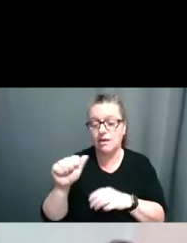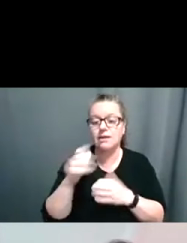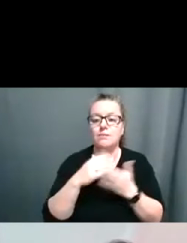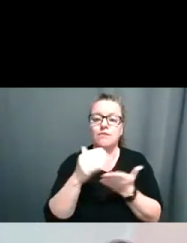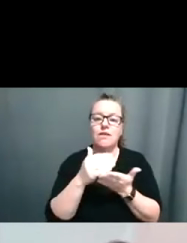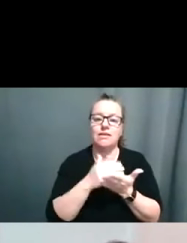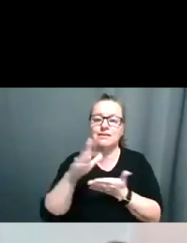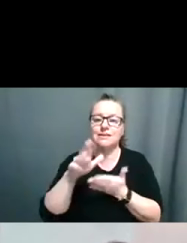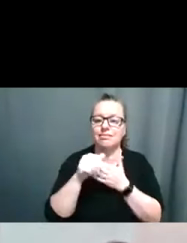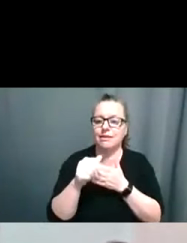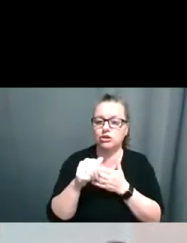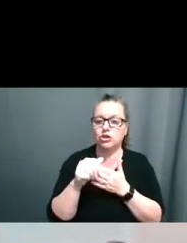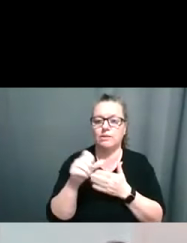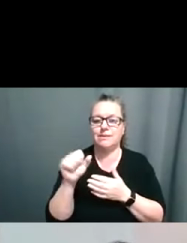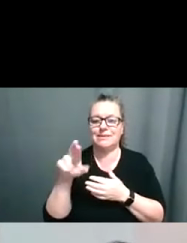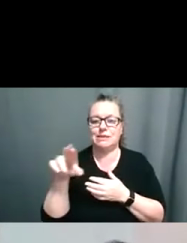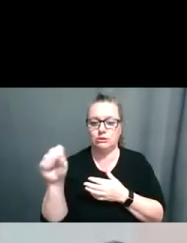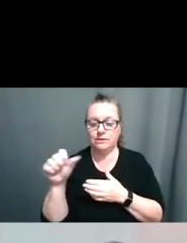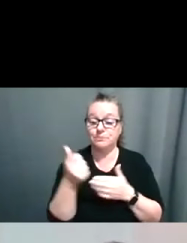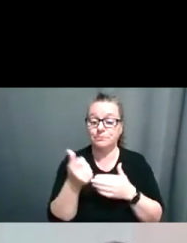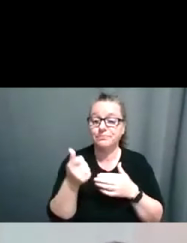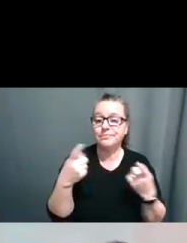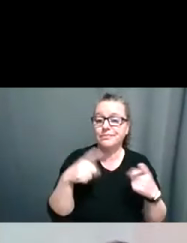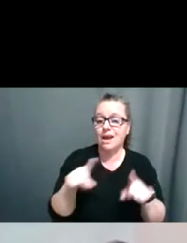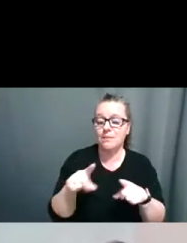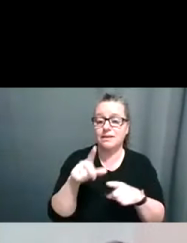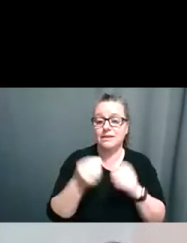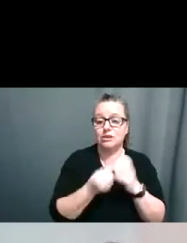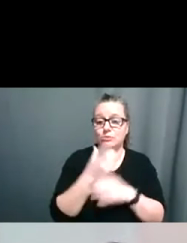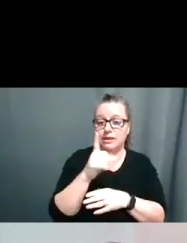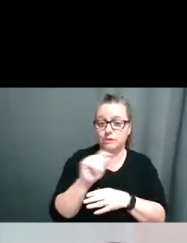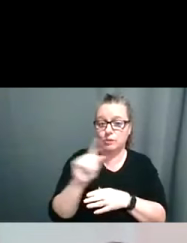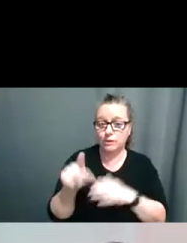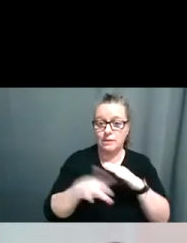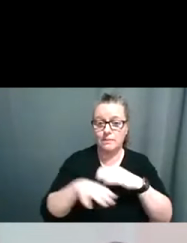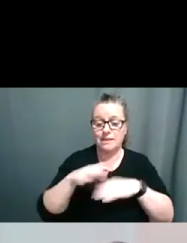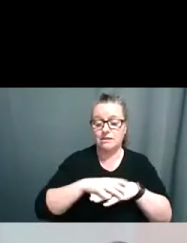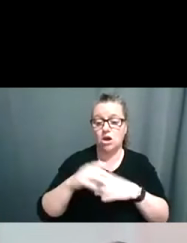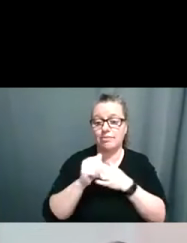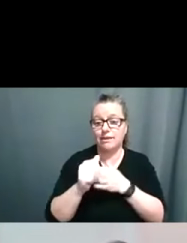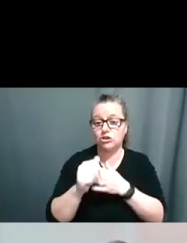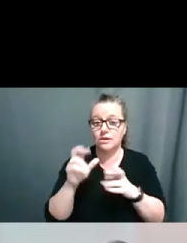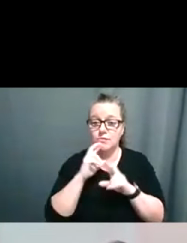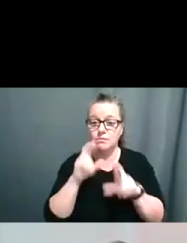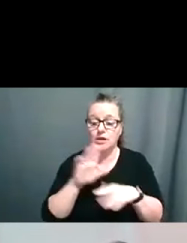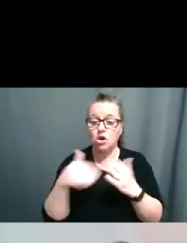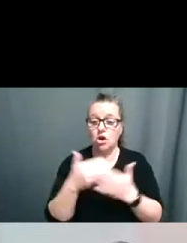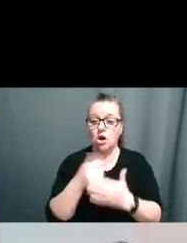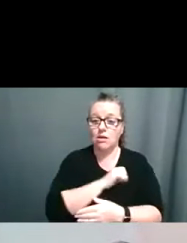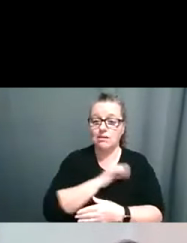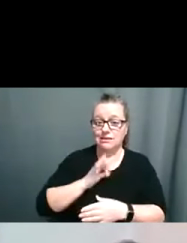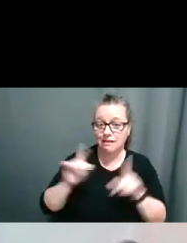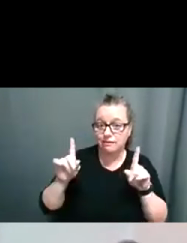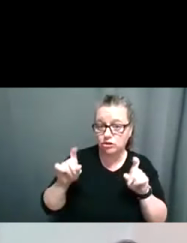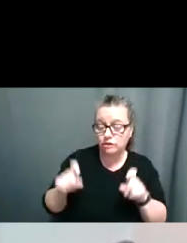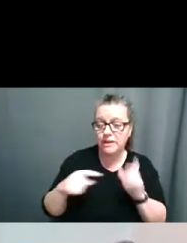series, which was born in the spring of 2020, based upon leadership responses in an all-staff survey, indicating